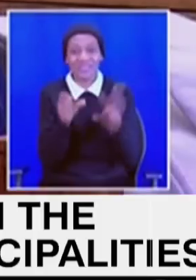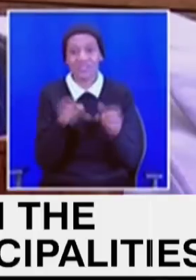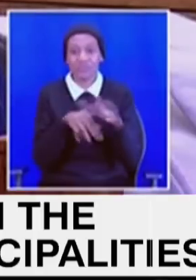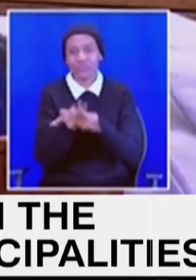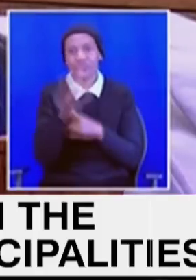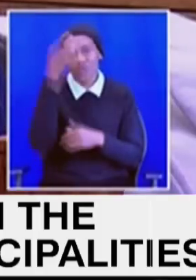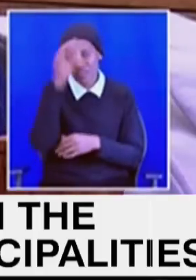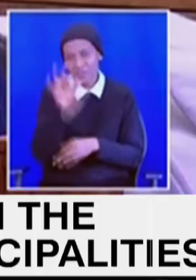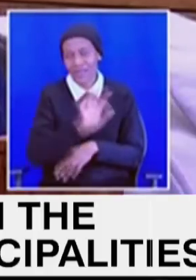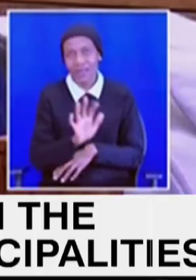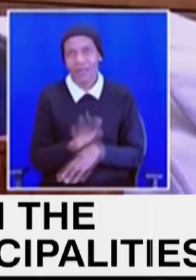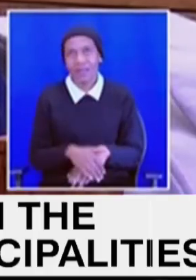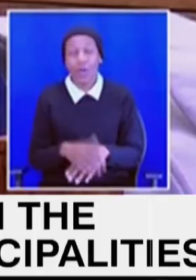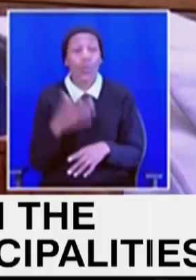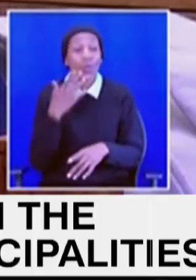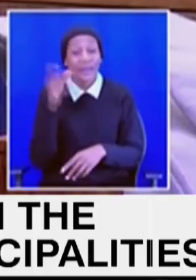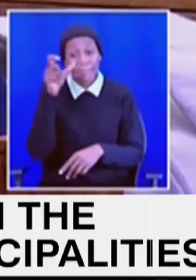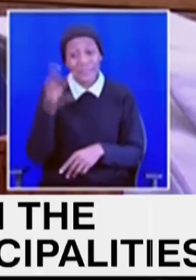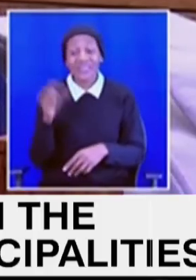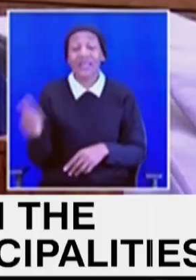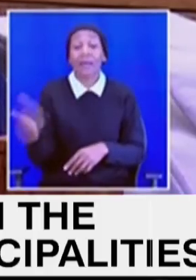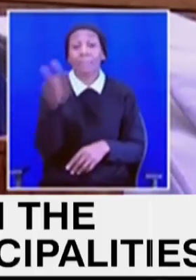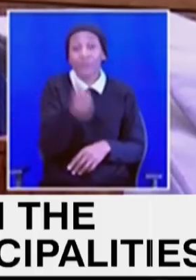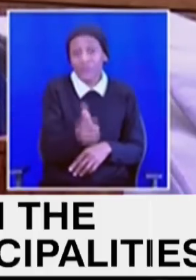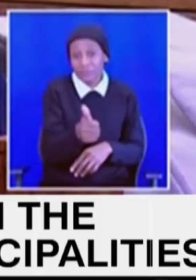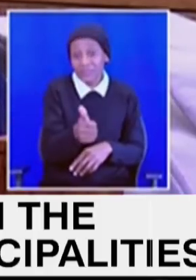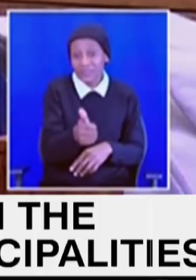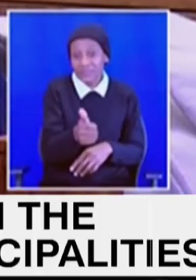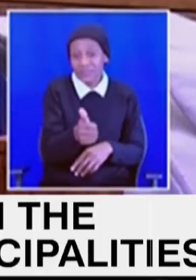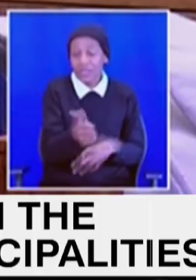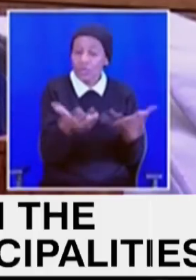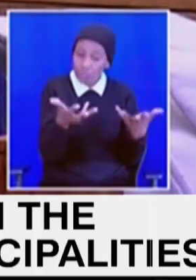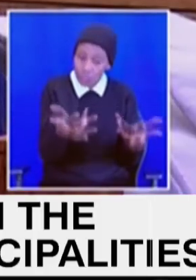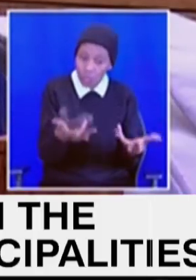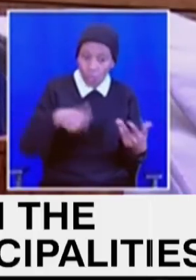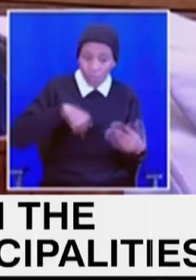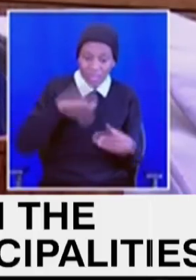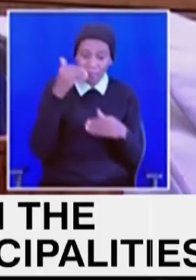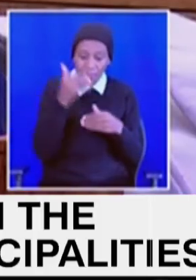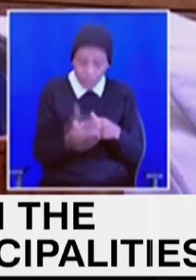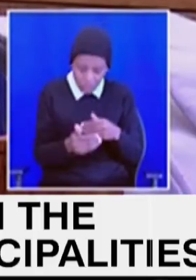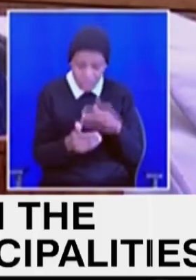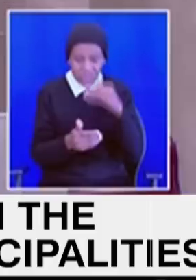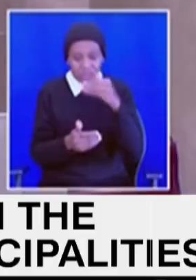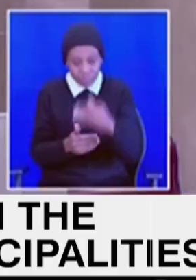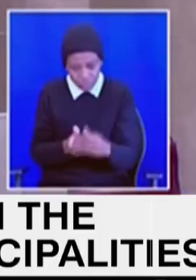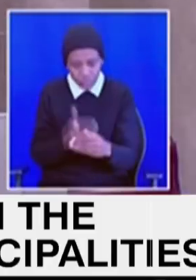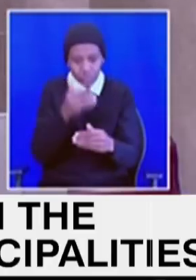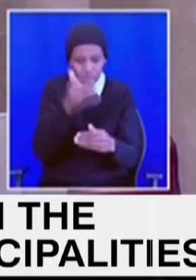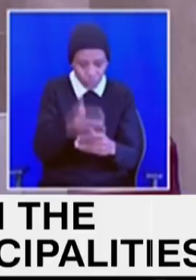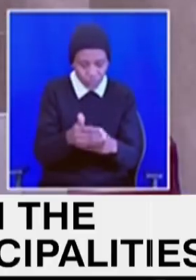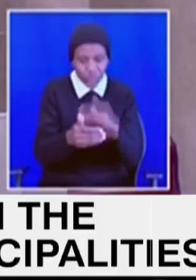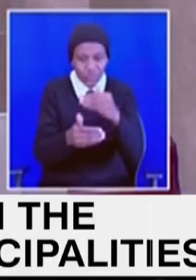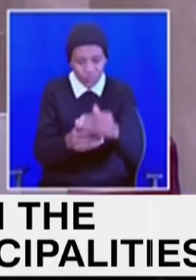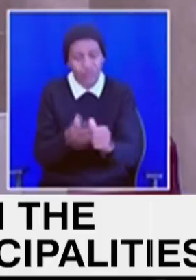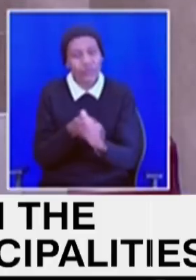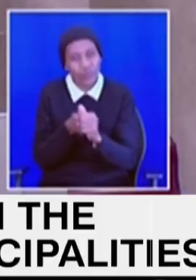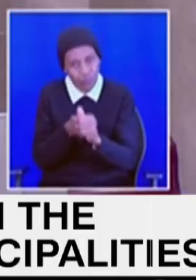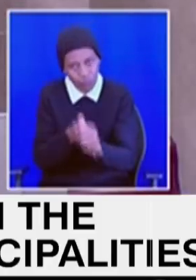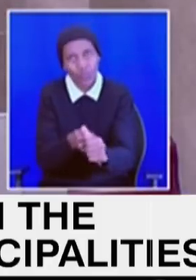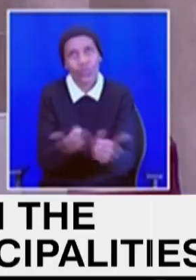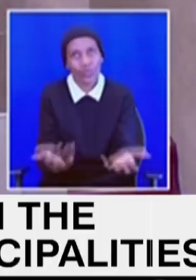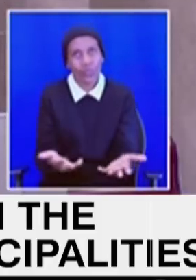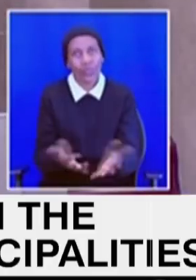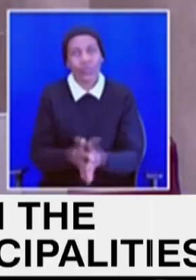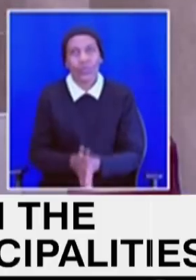When people are appointed in government, they go through the necessary processes of application and